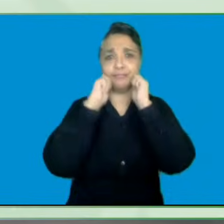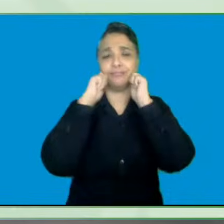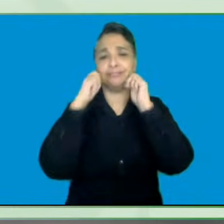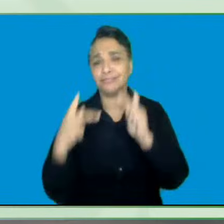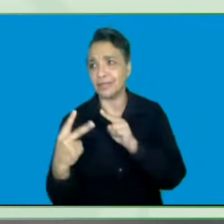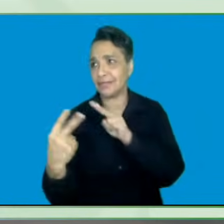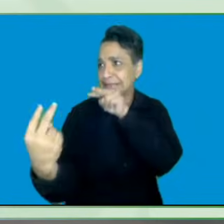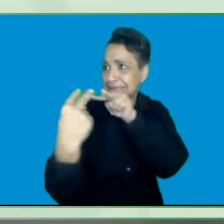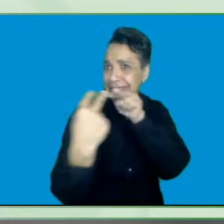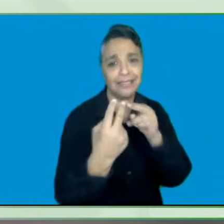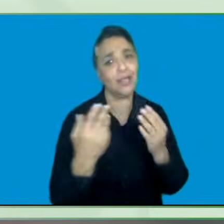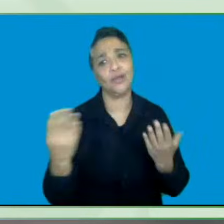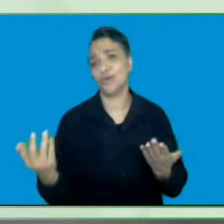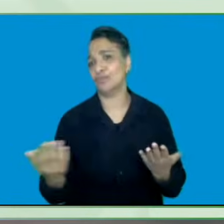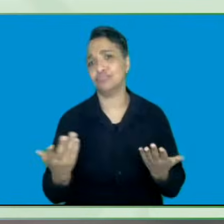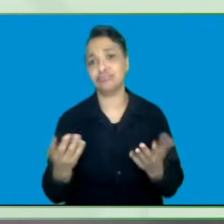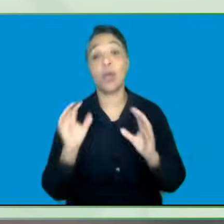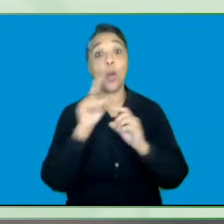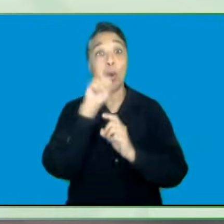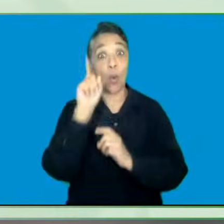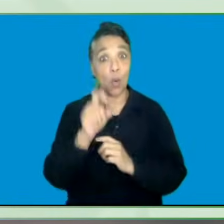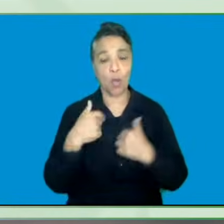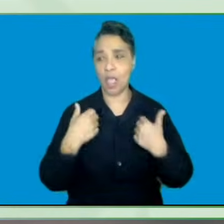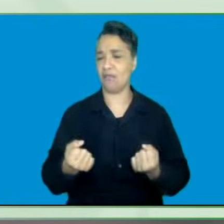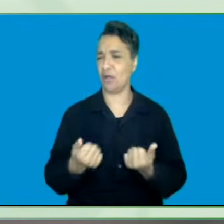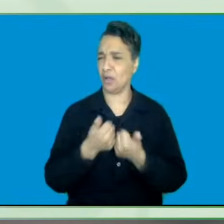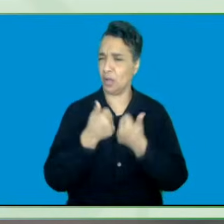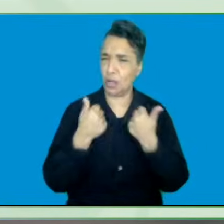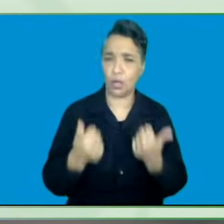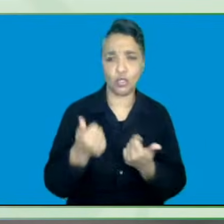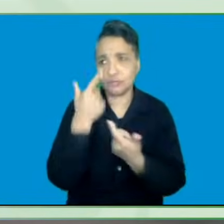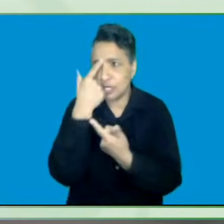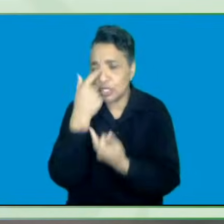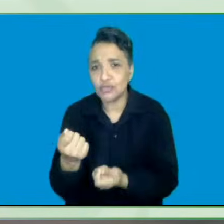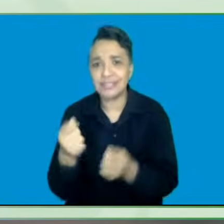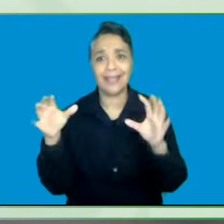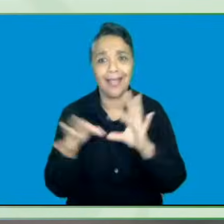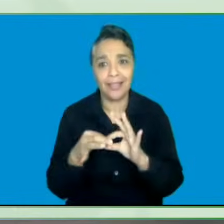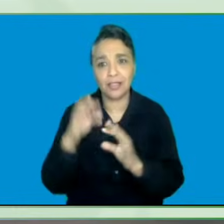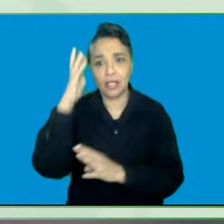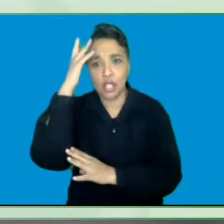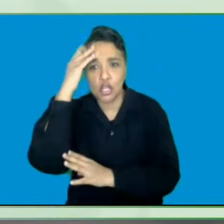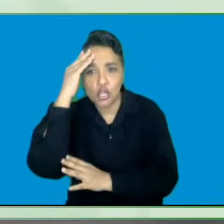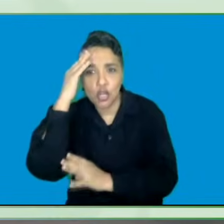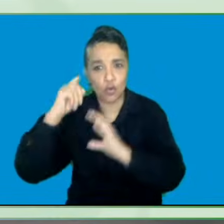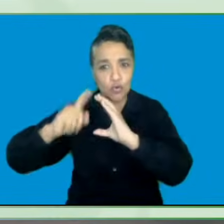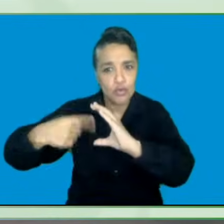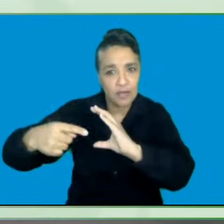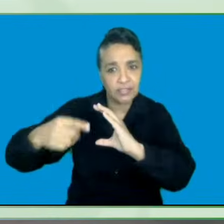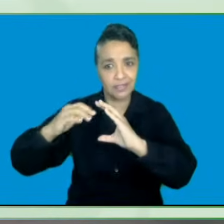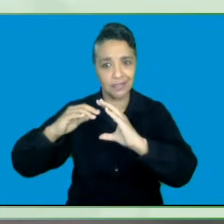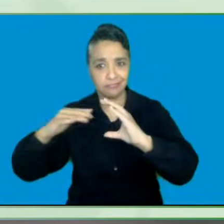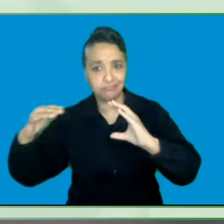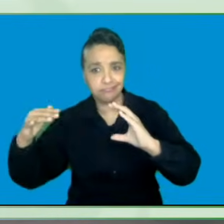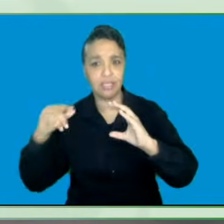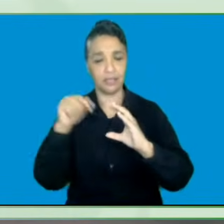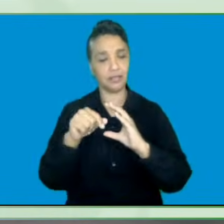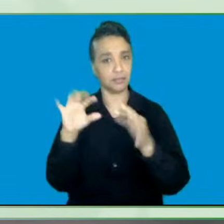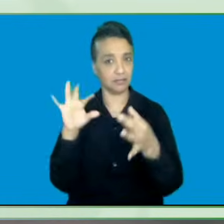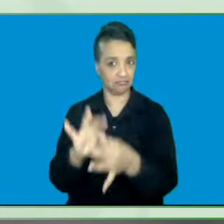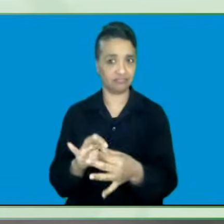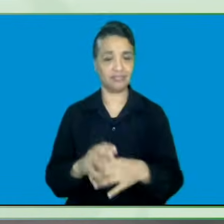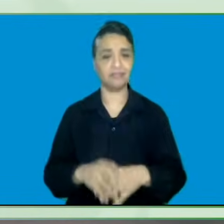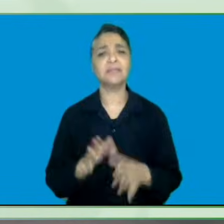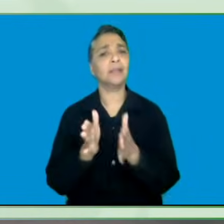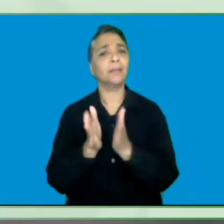so many interesting sessions on neurodiverse talents. But maybe you can introduce yourself a little bit